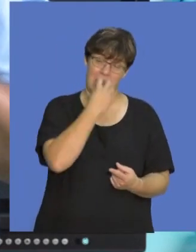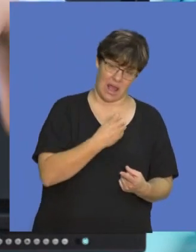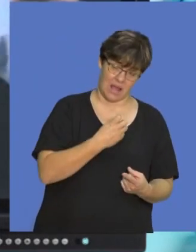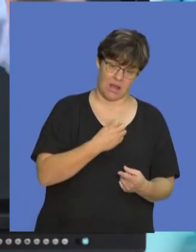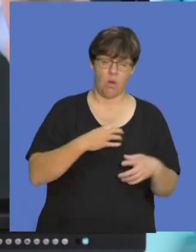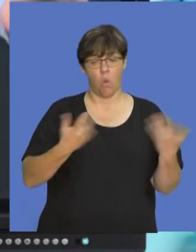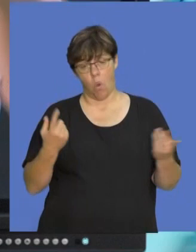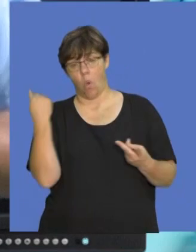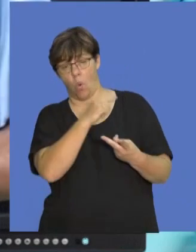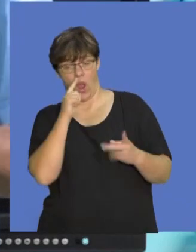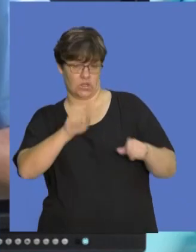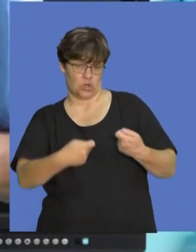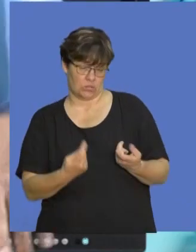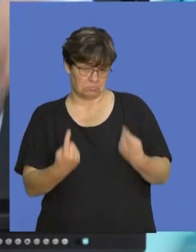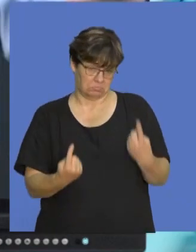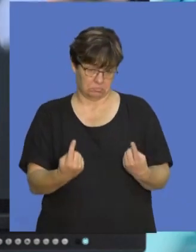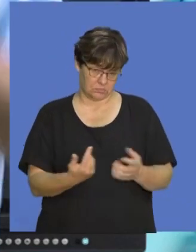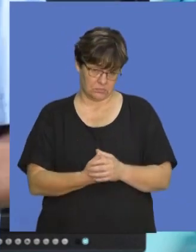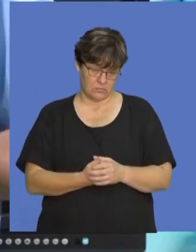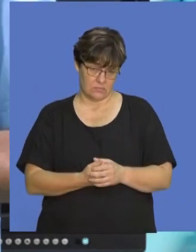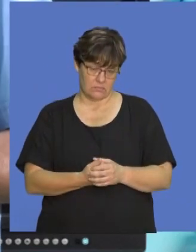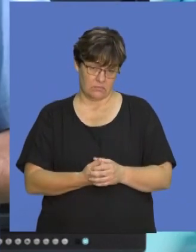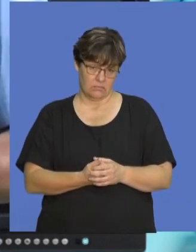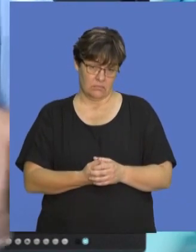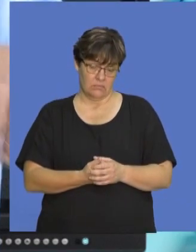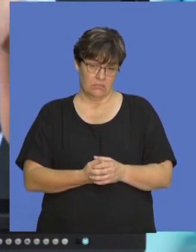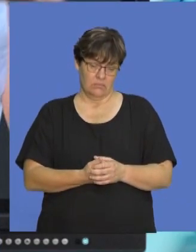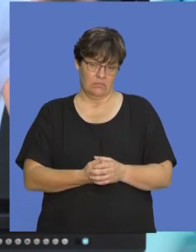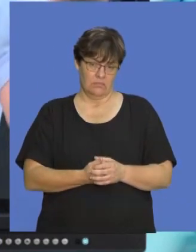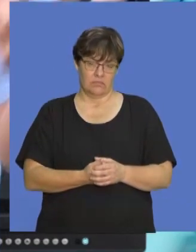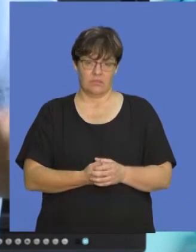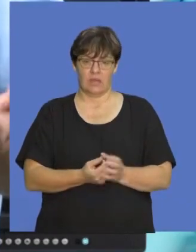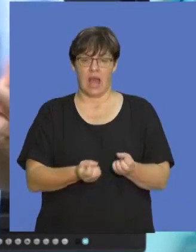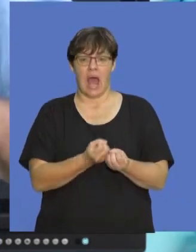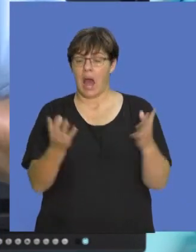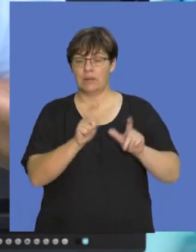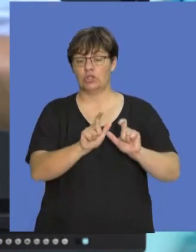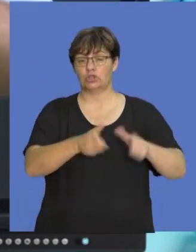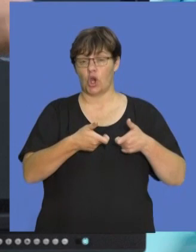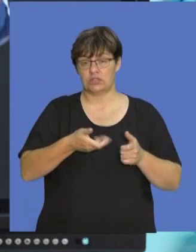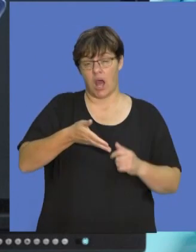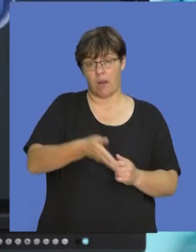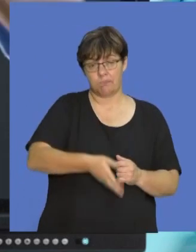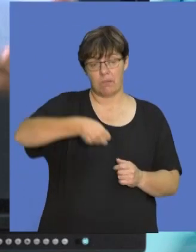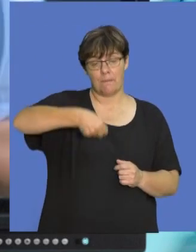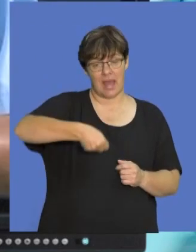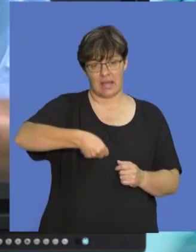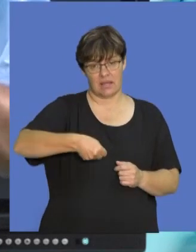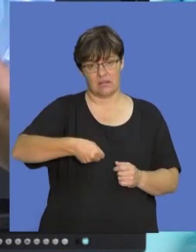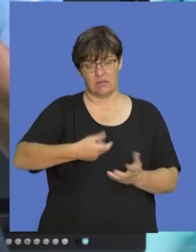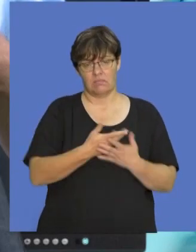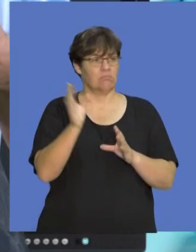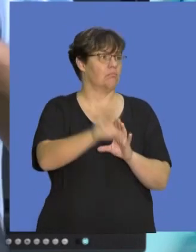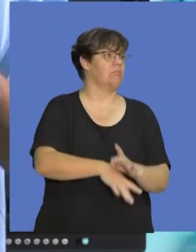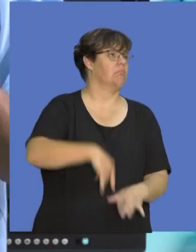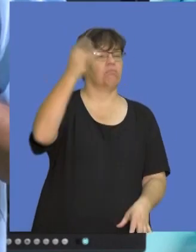have either a black sock or a white sock. So, in effect, the number of socks that I've